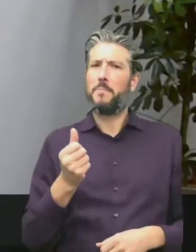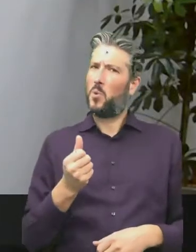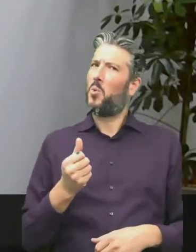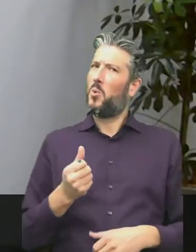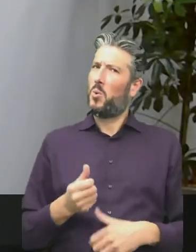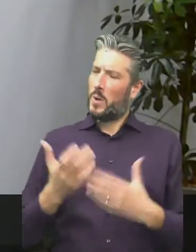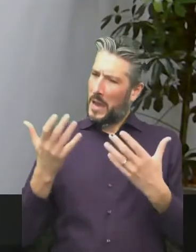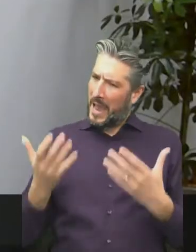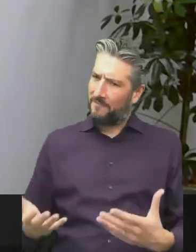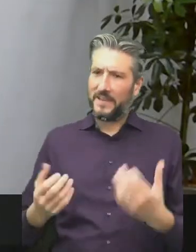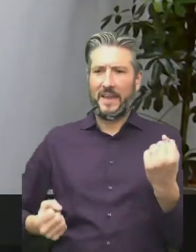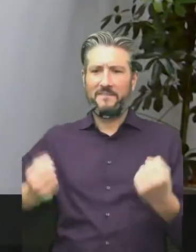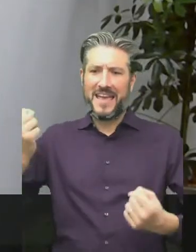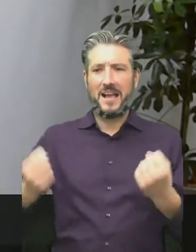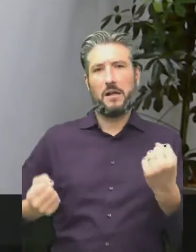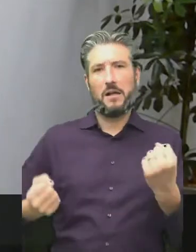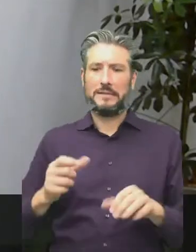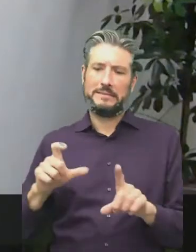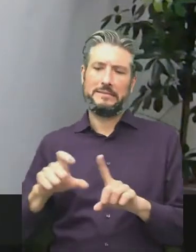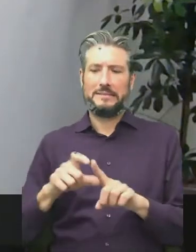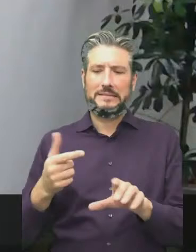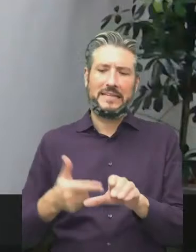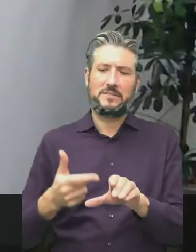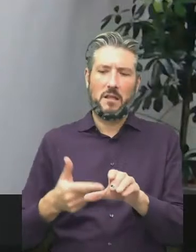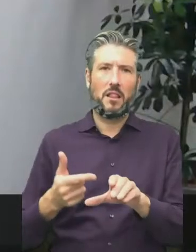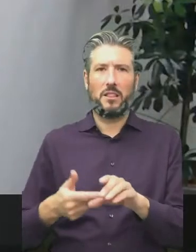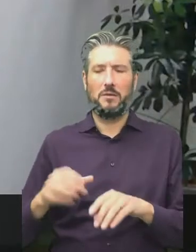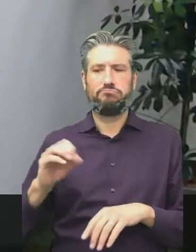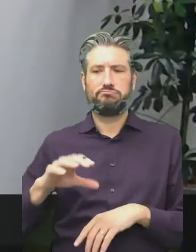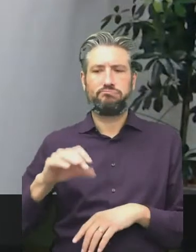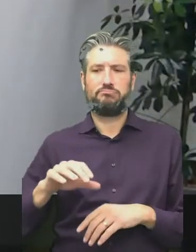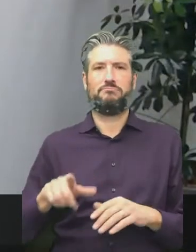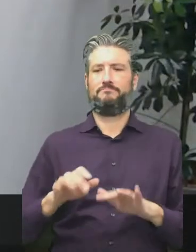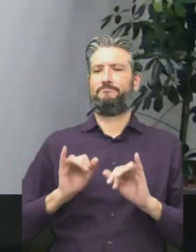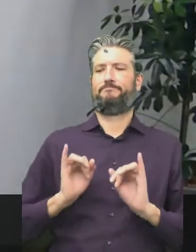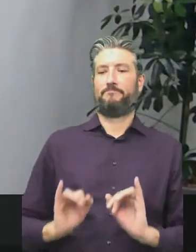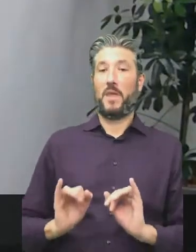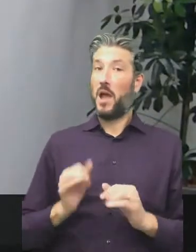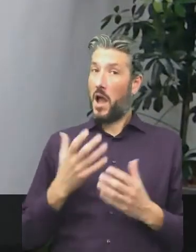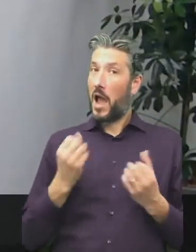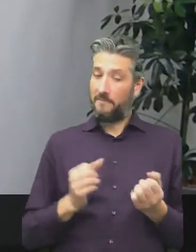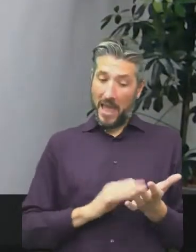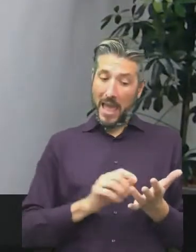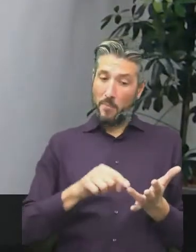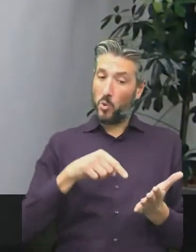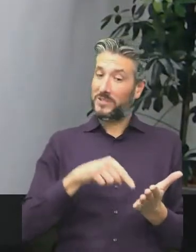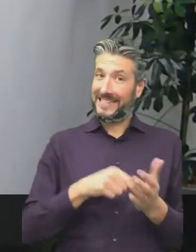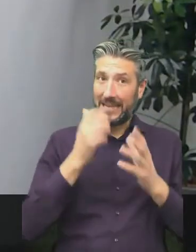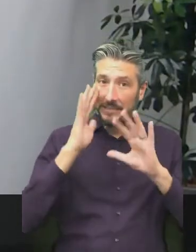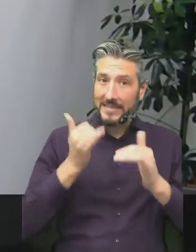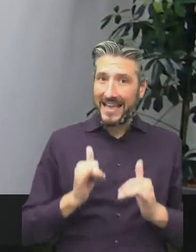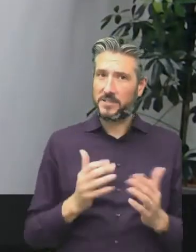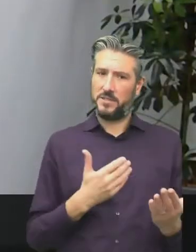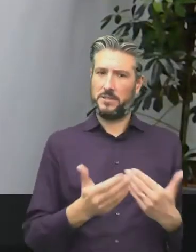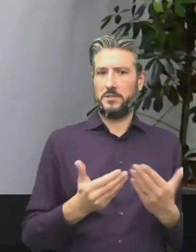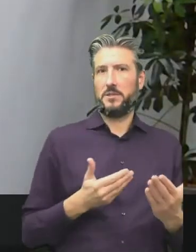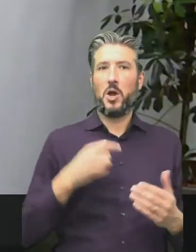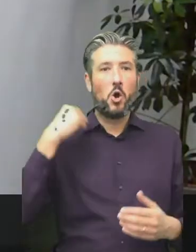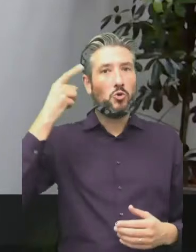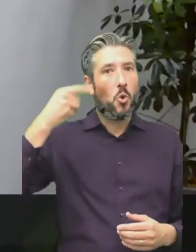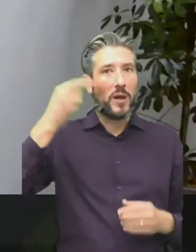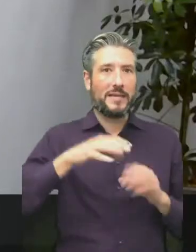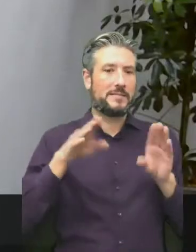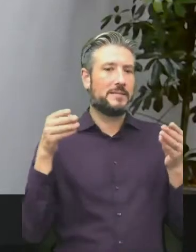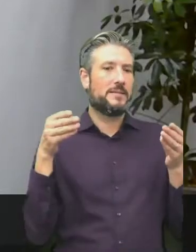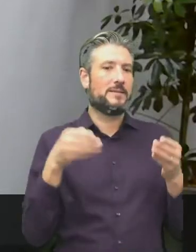ones. Some of the MOT testing does address the issue of the noise, but not all of it does. You're right, some vehicles are loud. In fact,